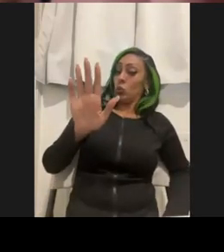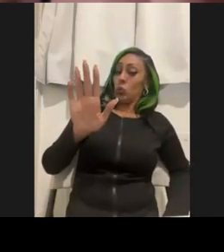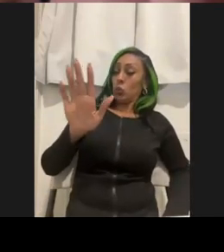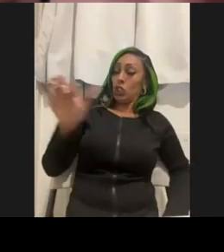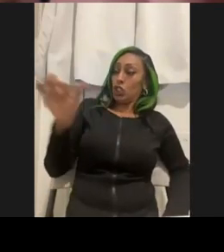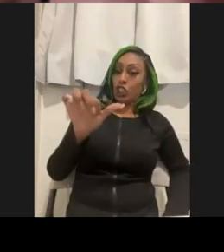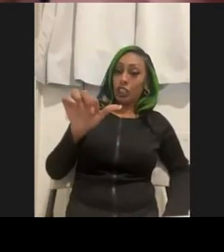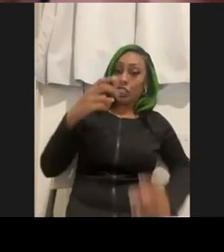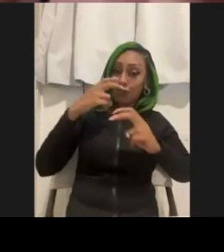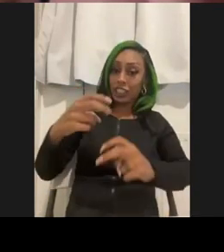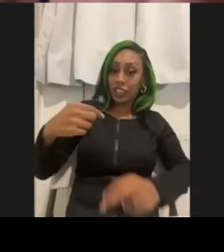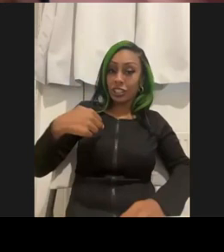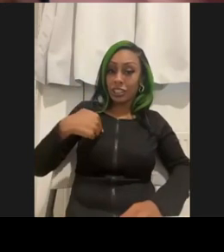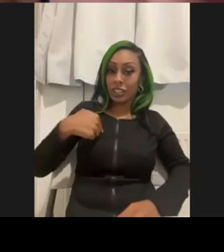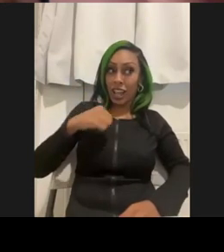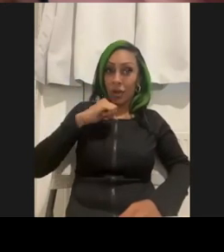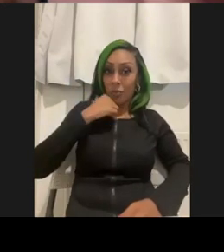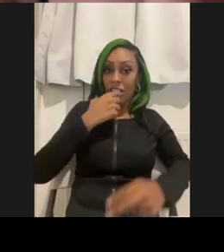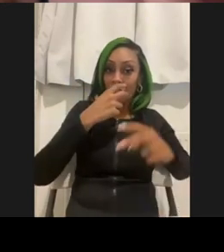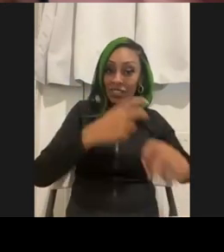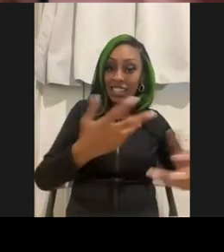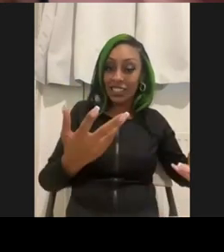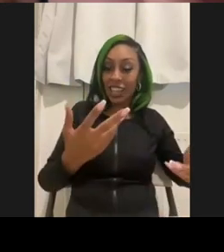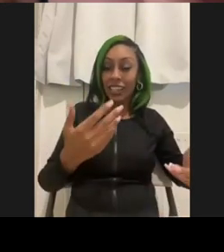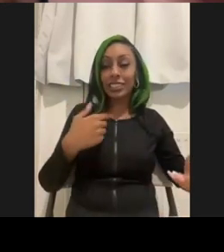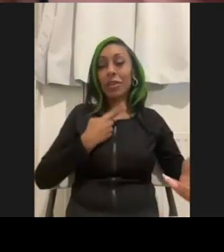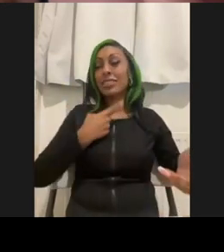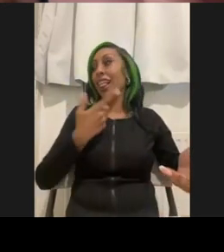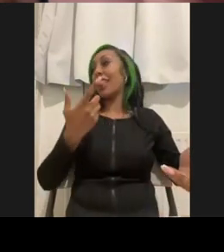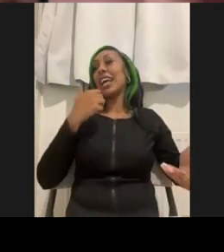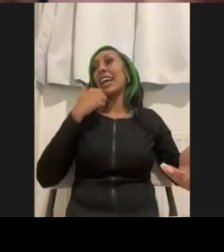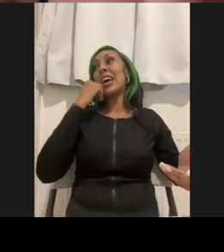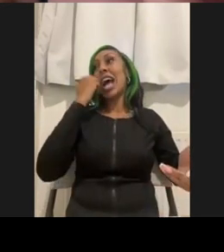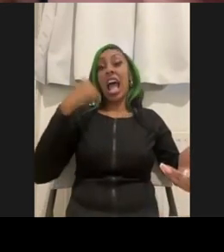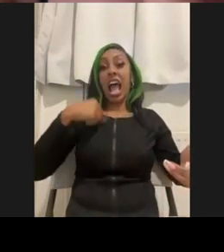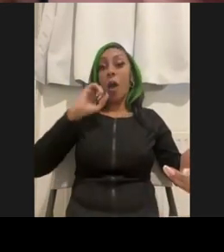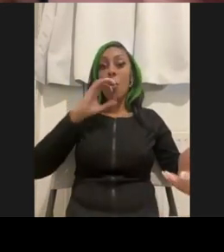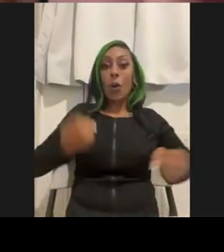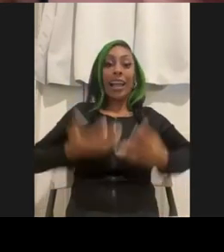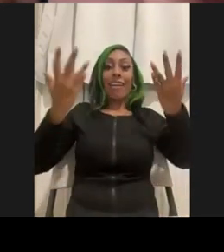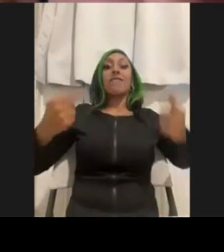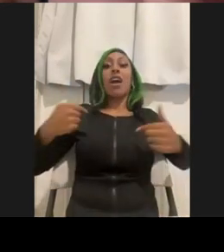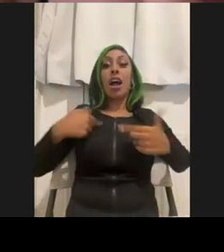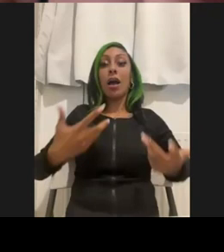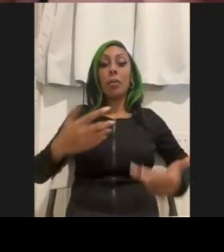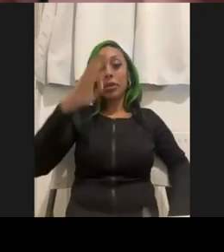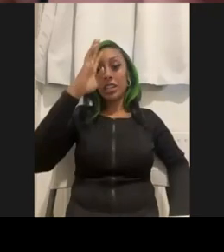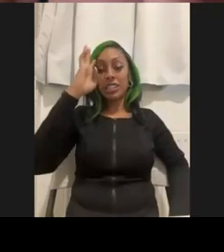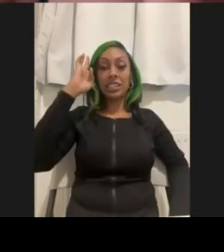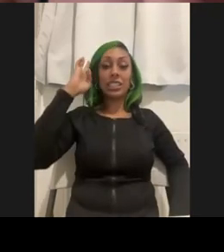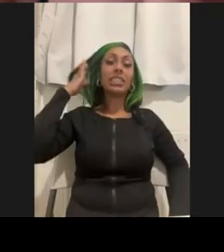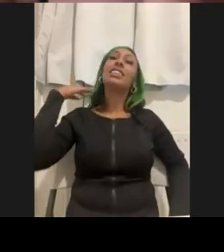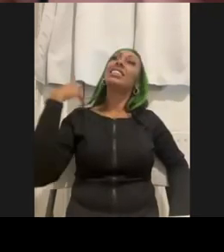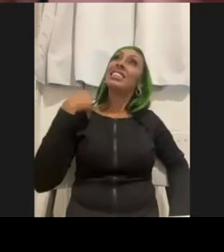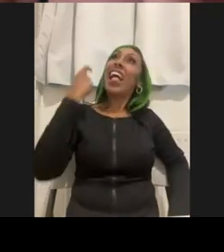it's not like I'm going to not do research projects. And, you know, it's not like I'll give up particular research agendas. But I do think